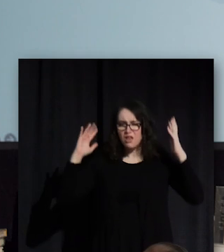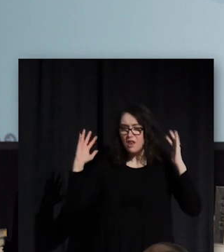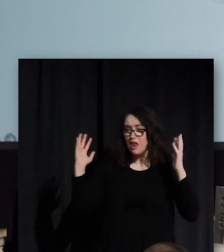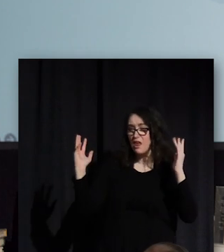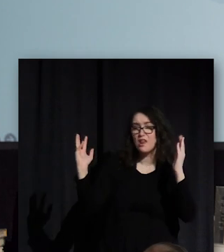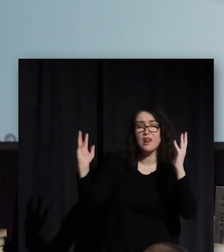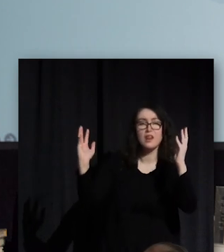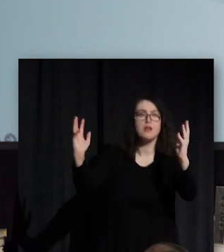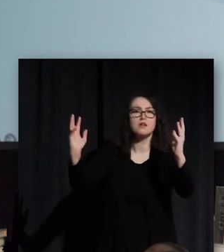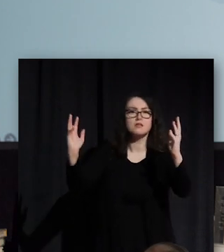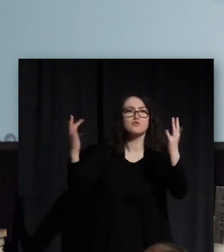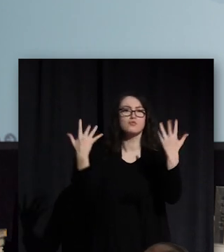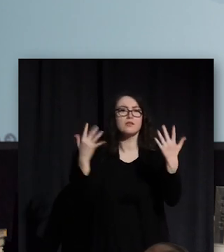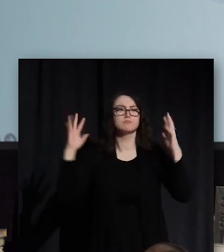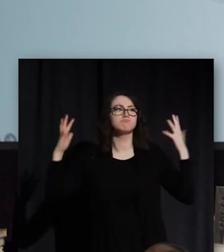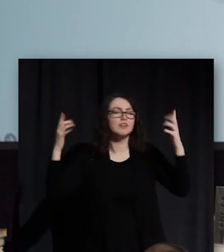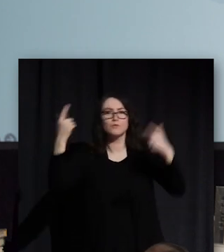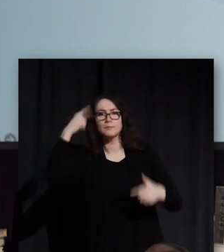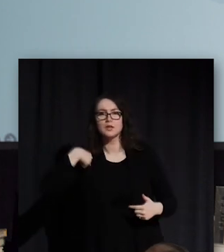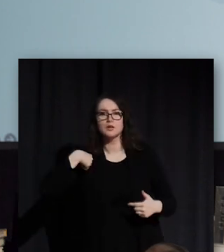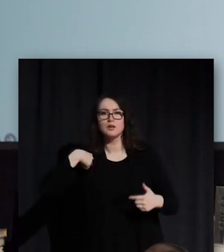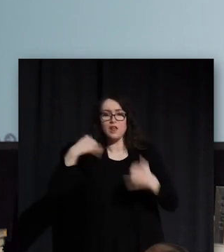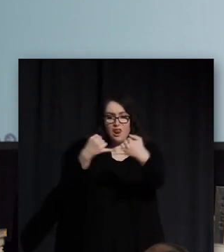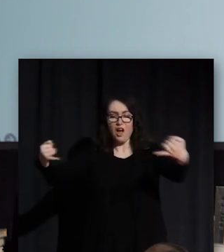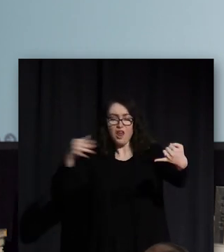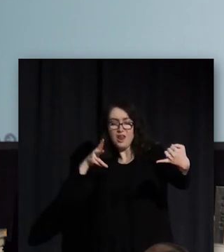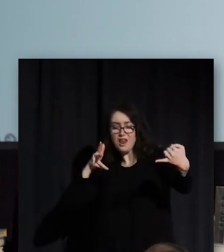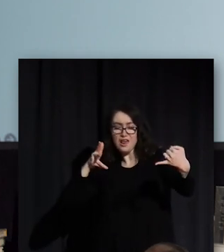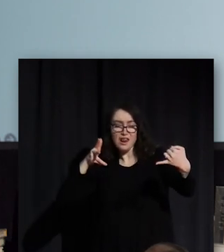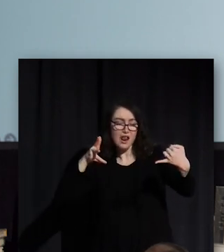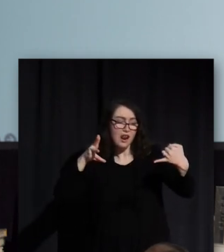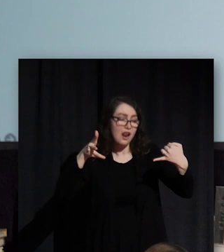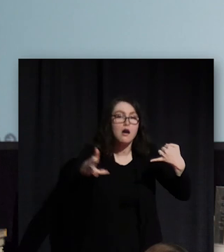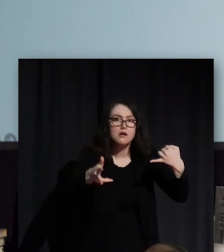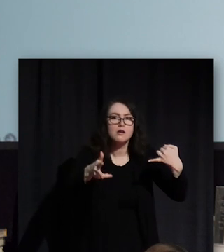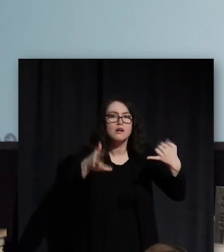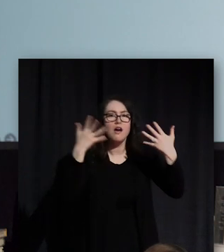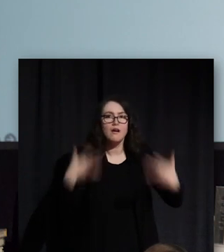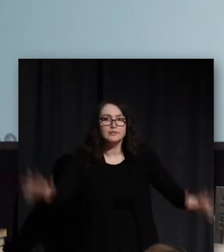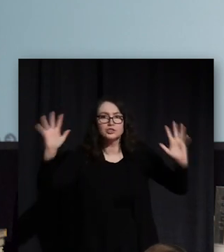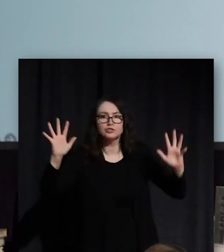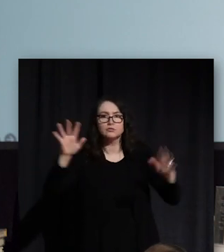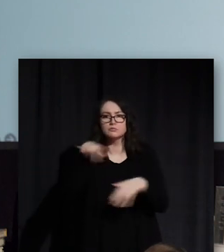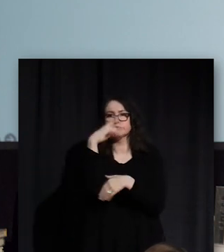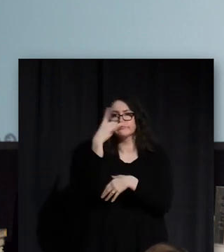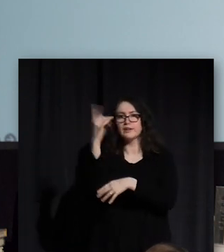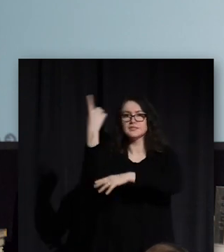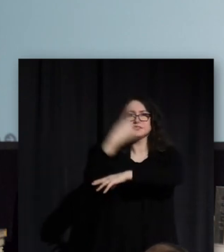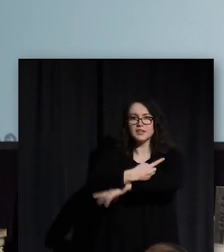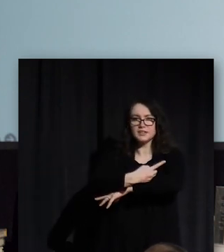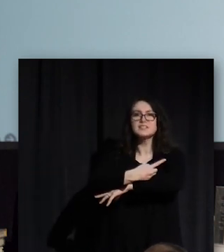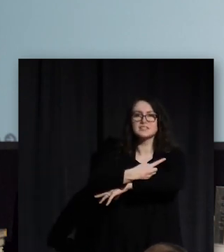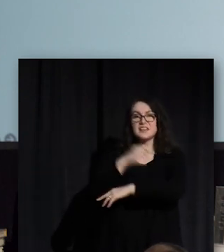for me. I hit the brakes, and it's over. After 18 days, 10 minutes, and